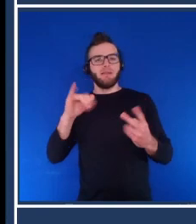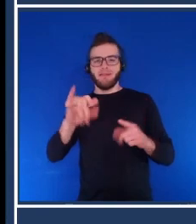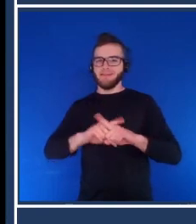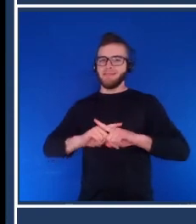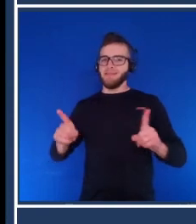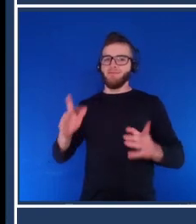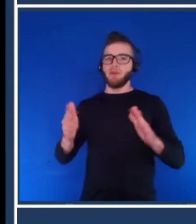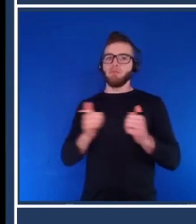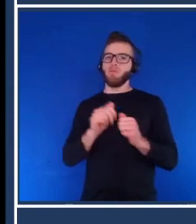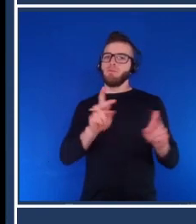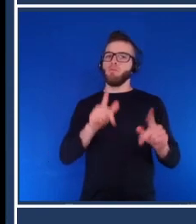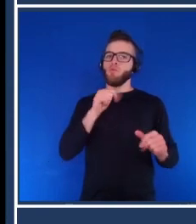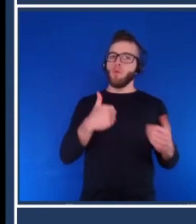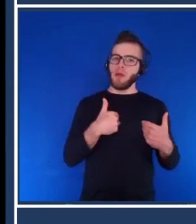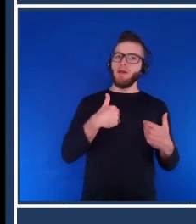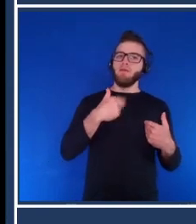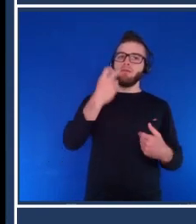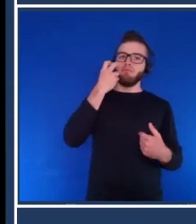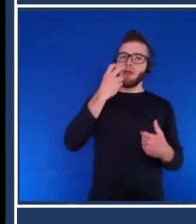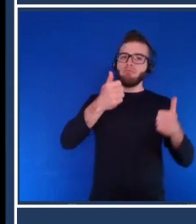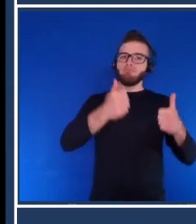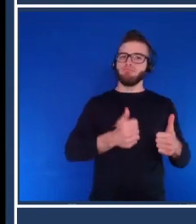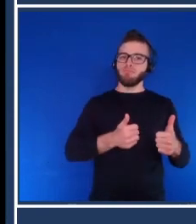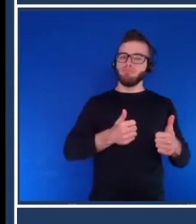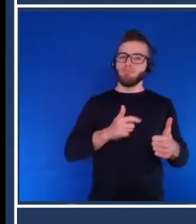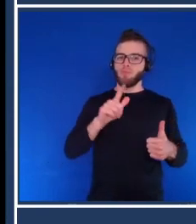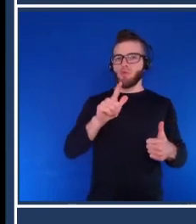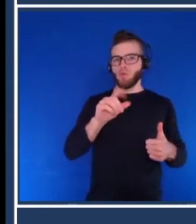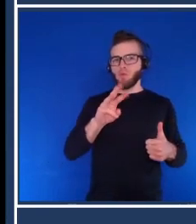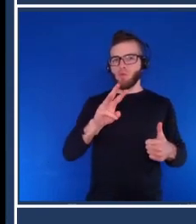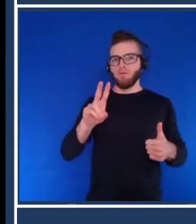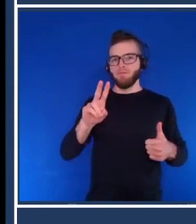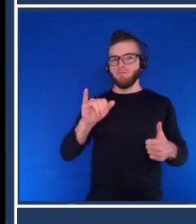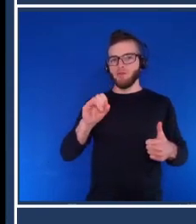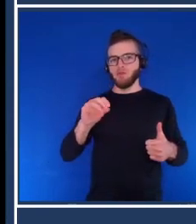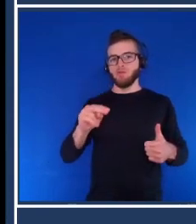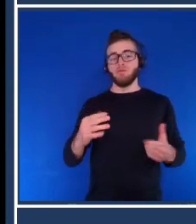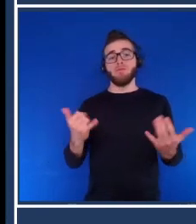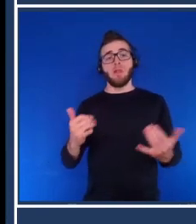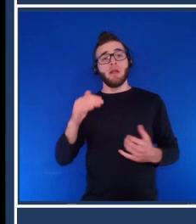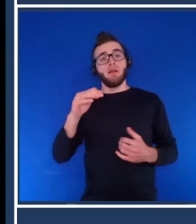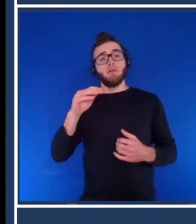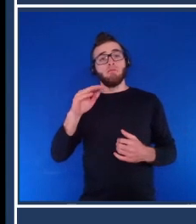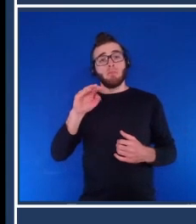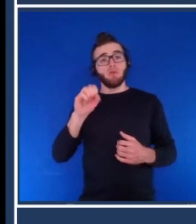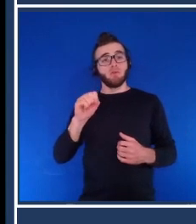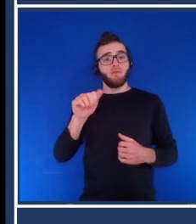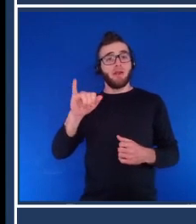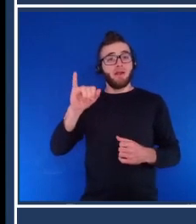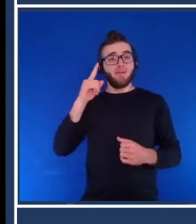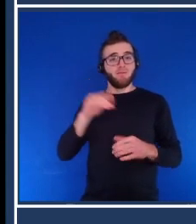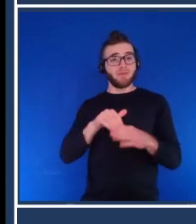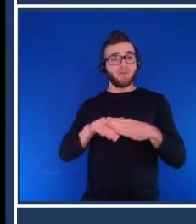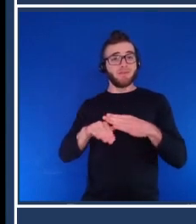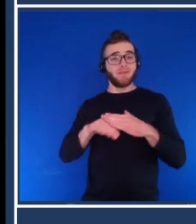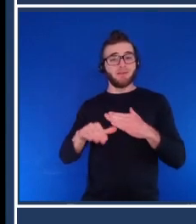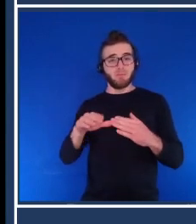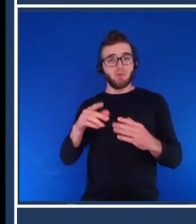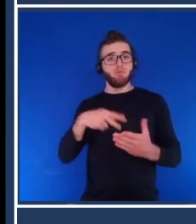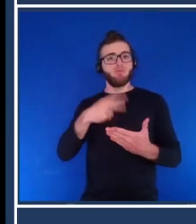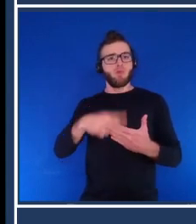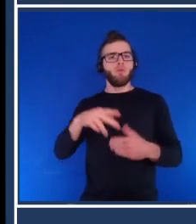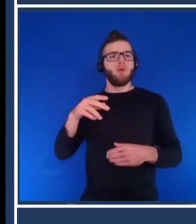blind or who have low vision. With a grant from Microsoft's AI for Accessibility program, UT Austin researchers have released a